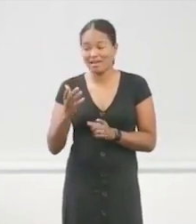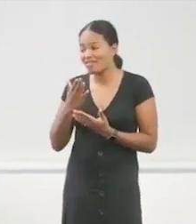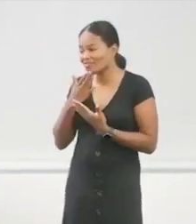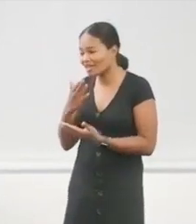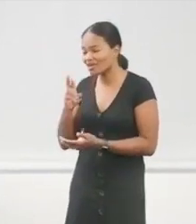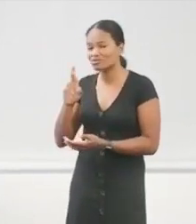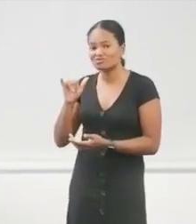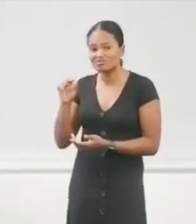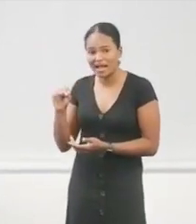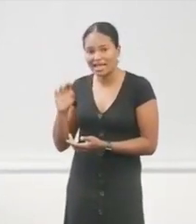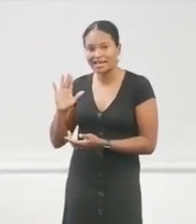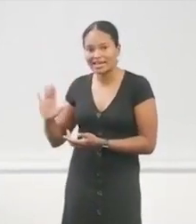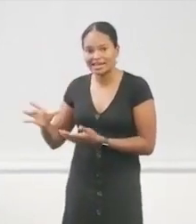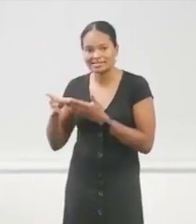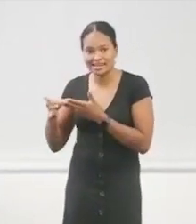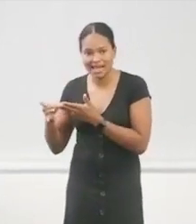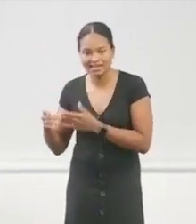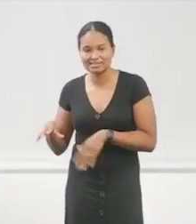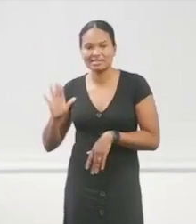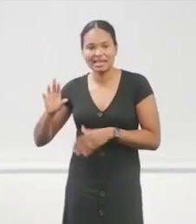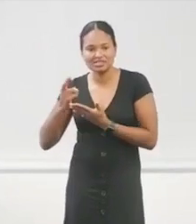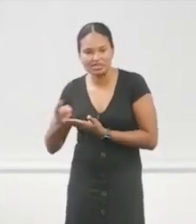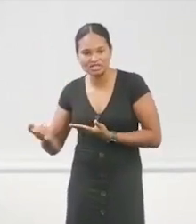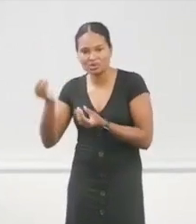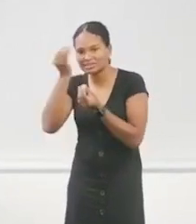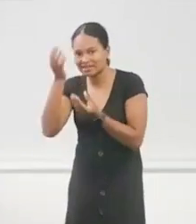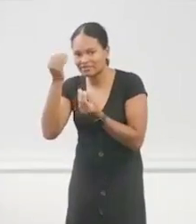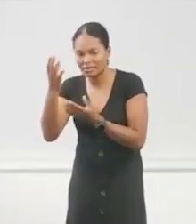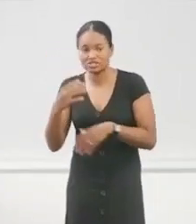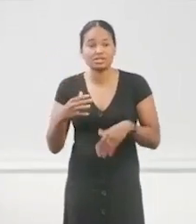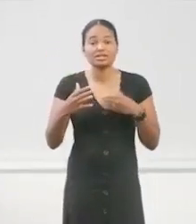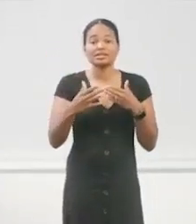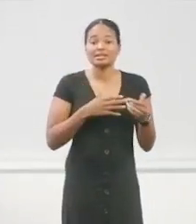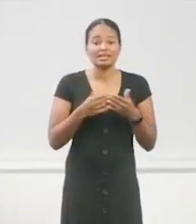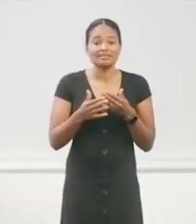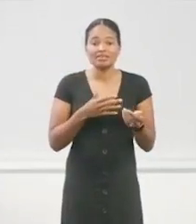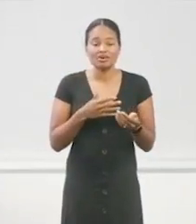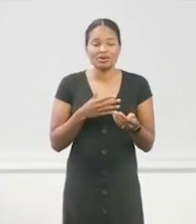his direction, guidance, and resources, even though it was